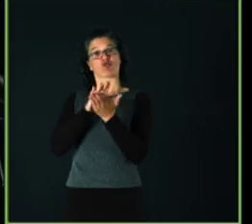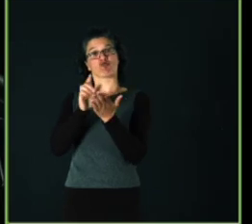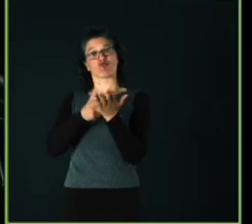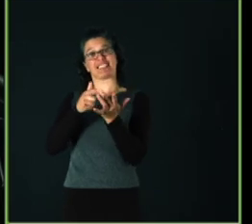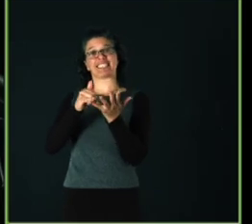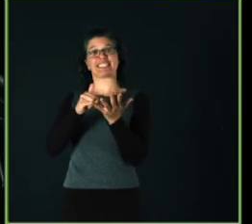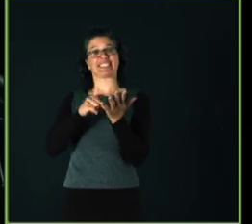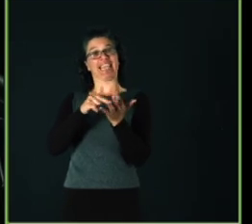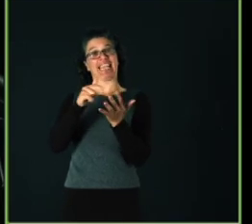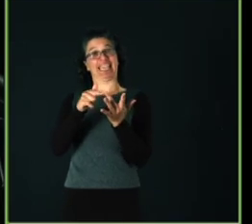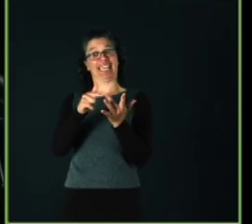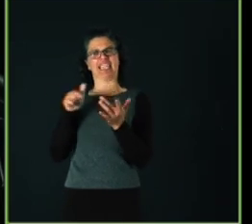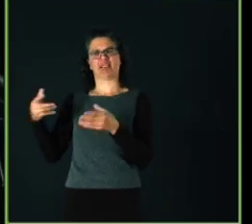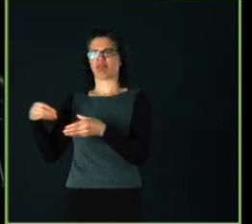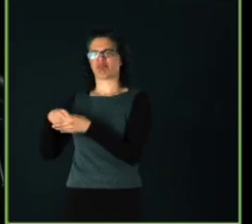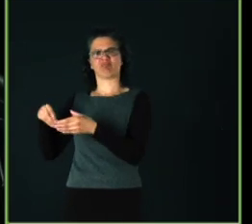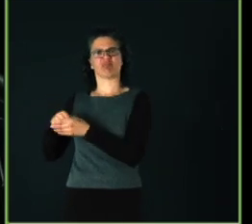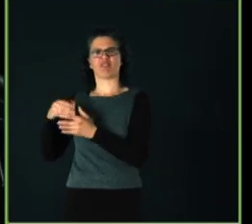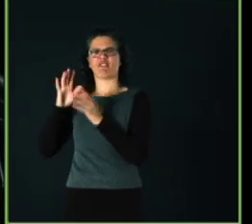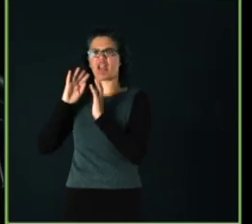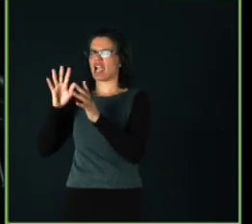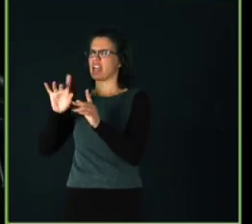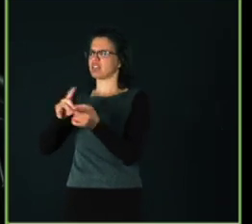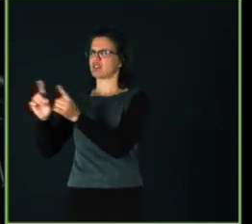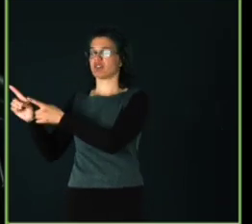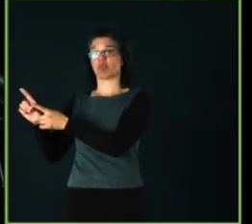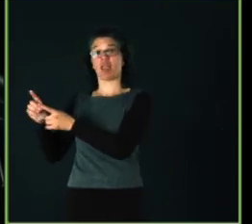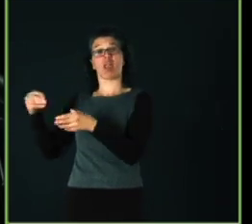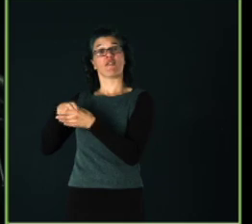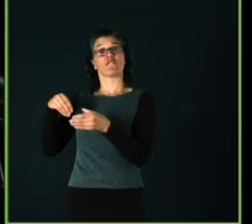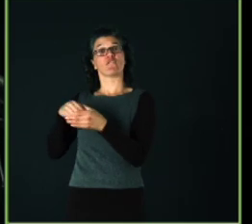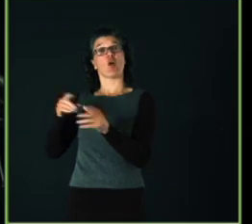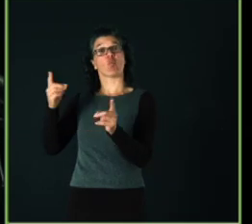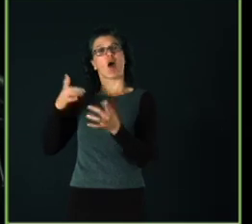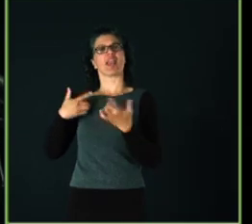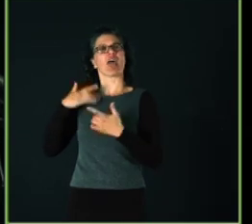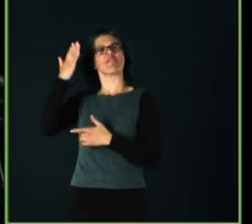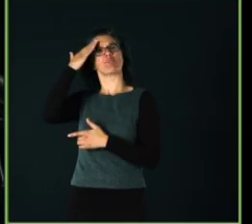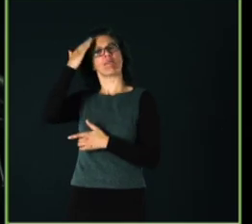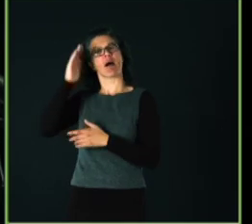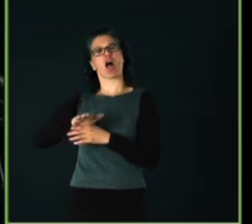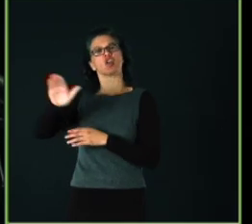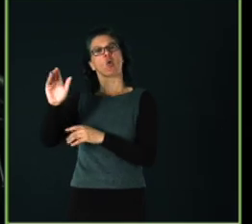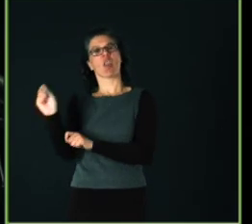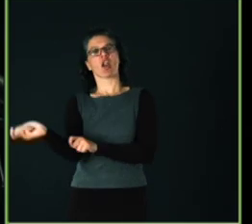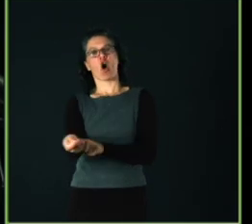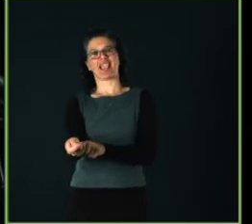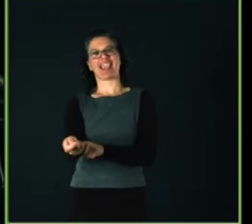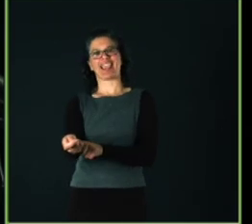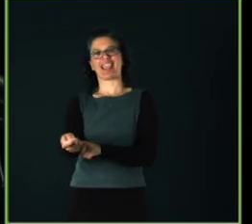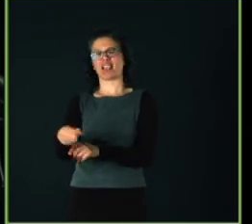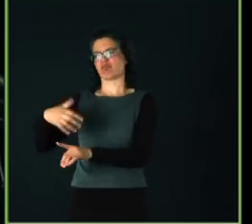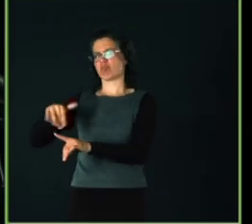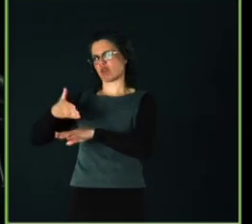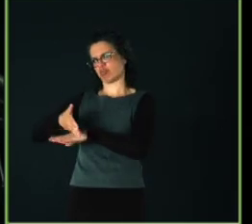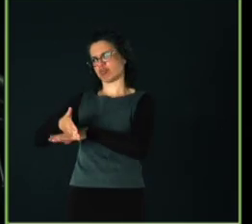Whangarei, Crichton's been active in many parts of the community. On the sports field, he's been a life member of Northland Hockey, and it was instrumental in the